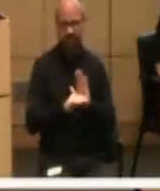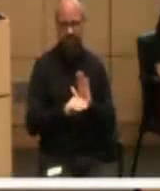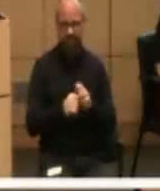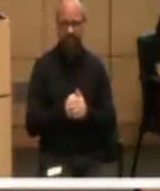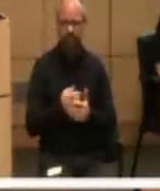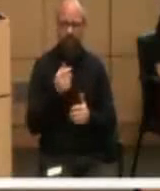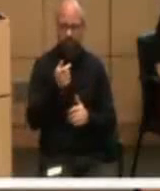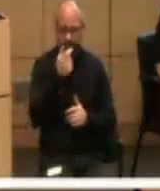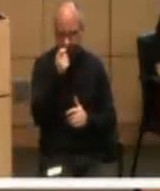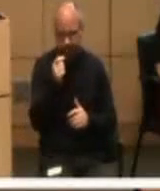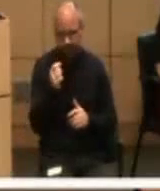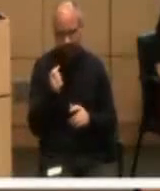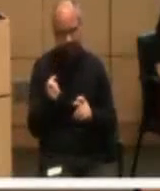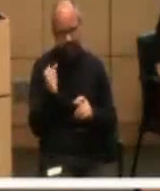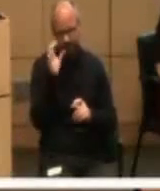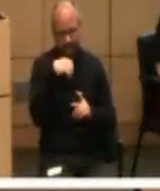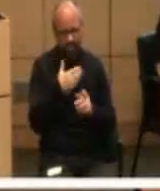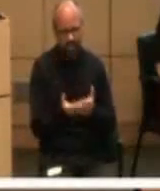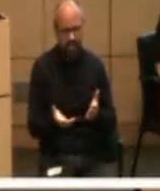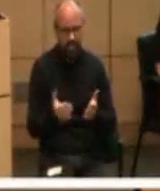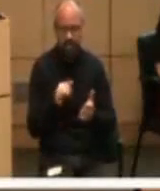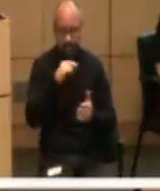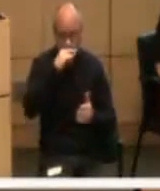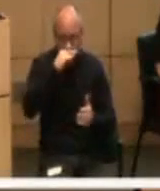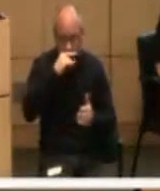like kids who have